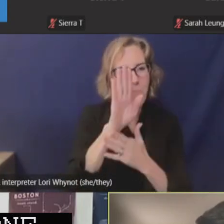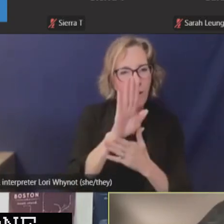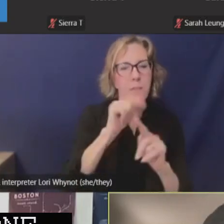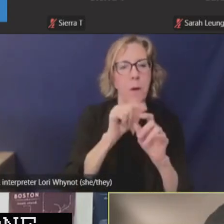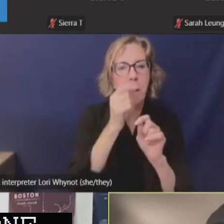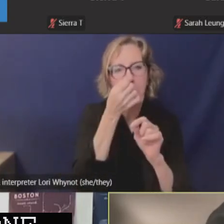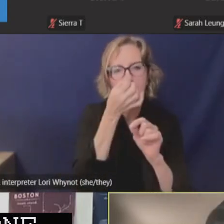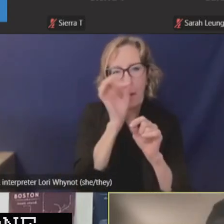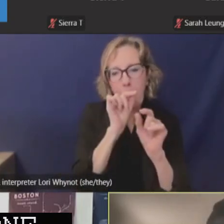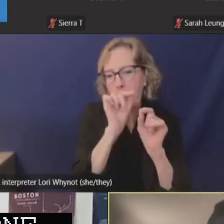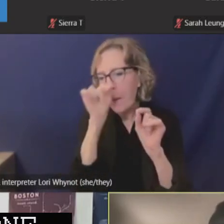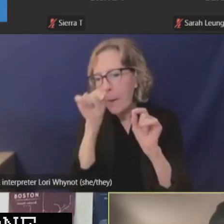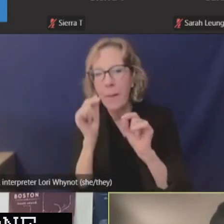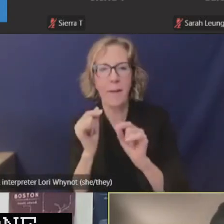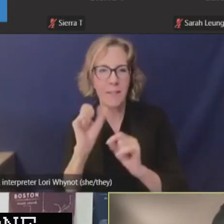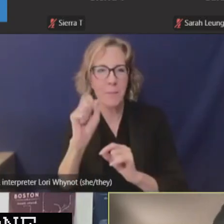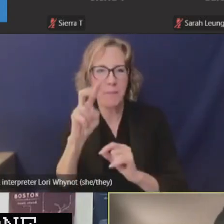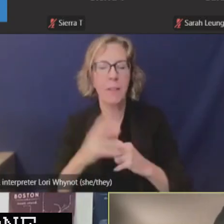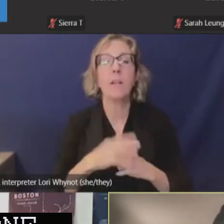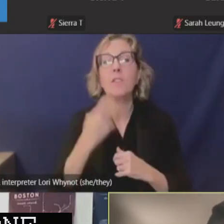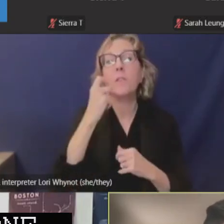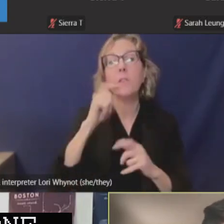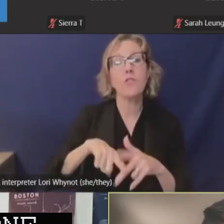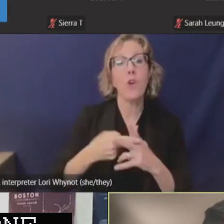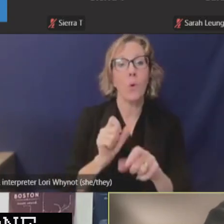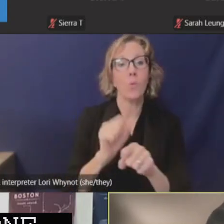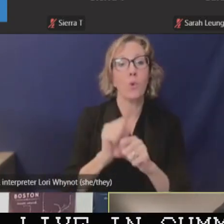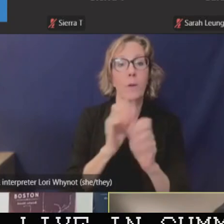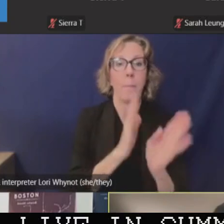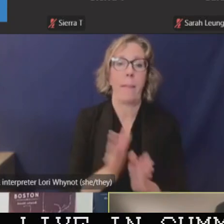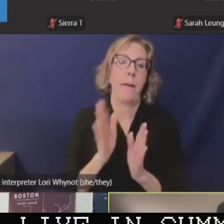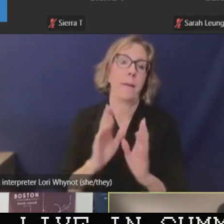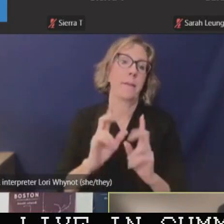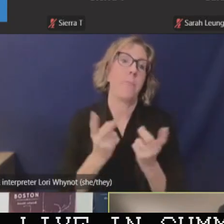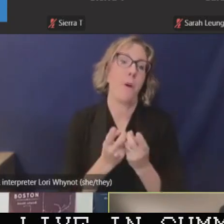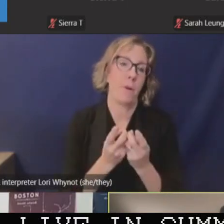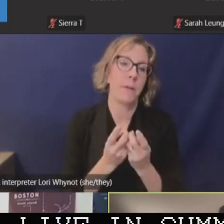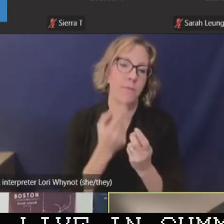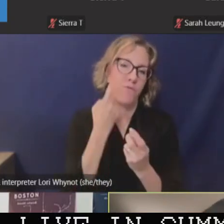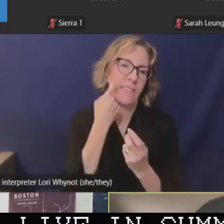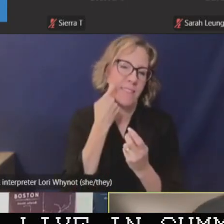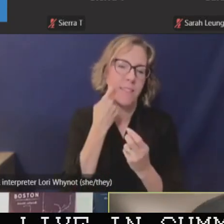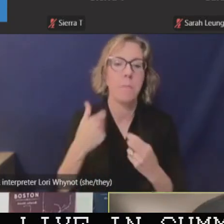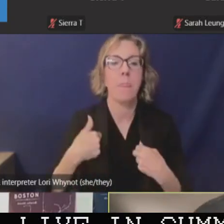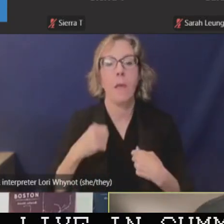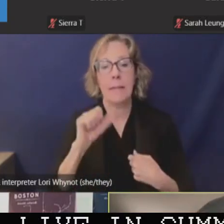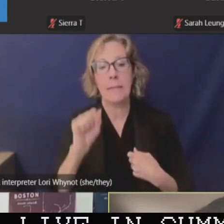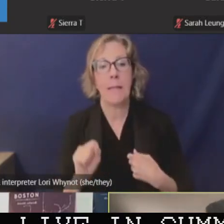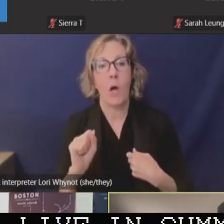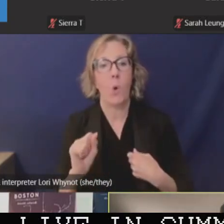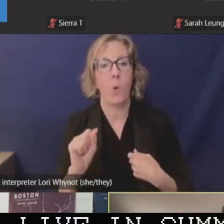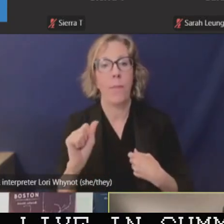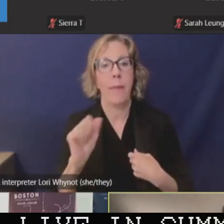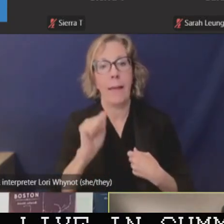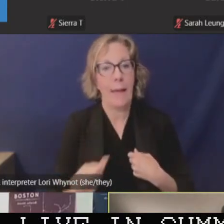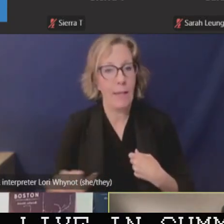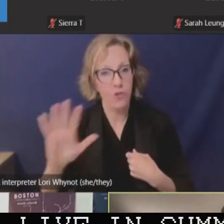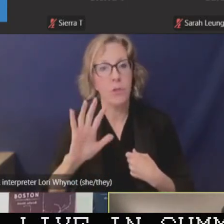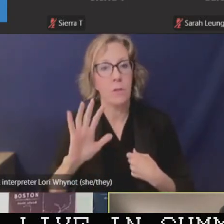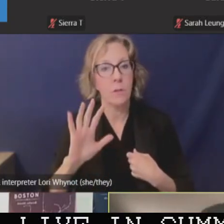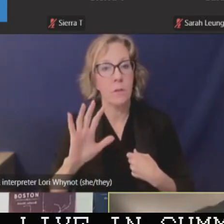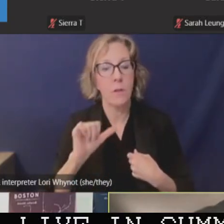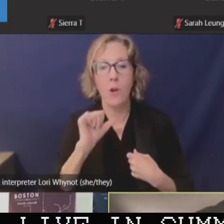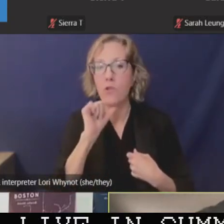I recently started at the planning department. I am a South Asian non-binary person.